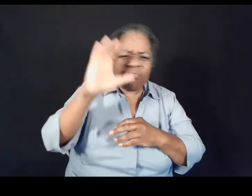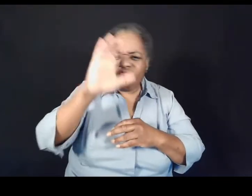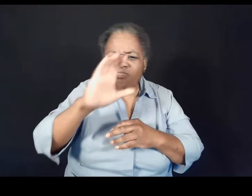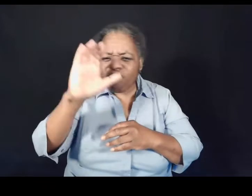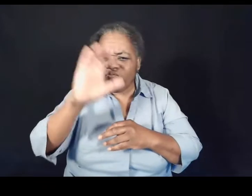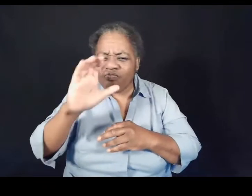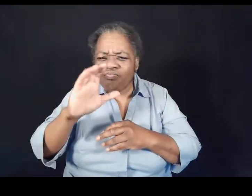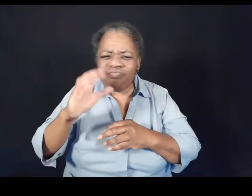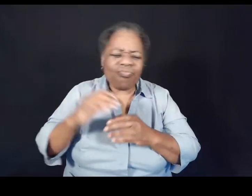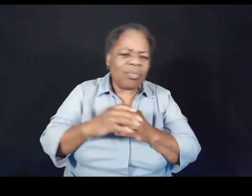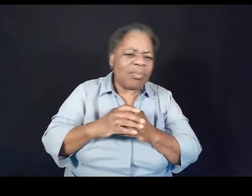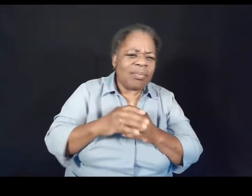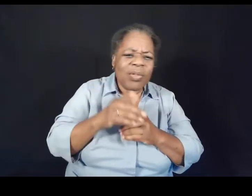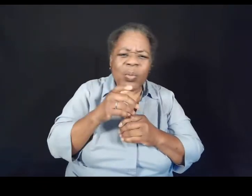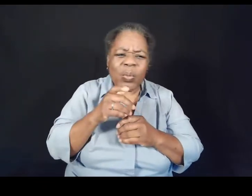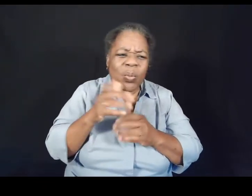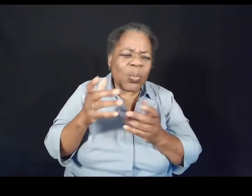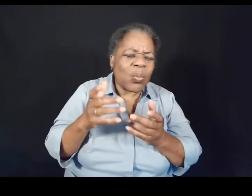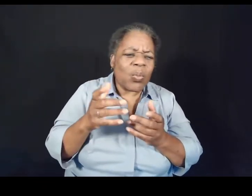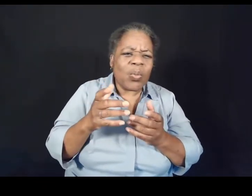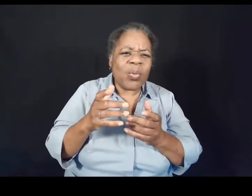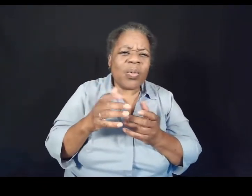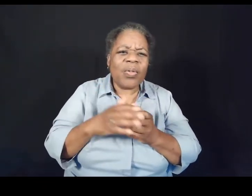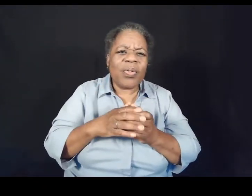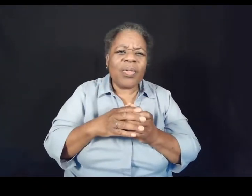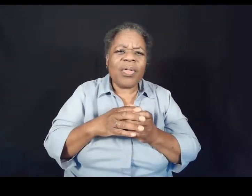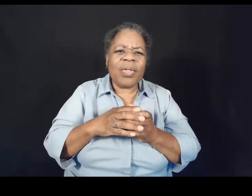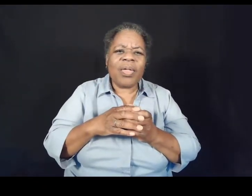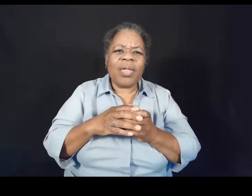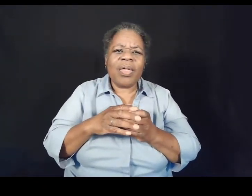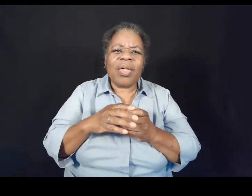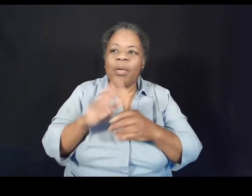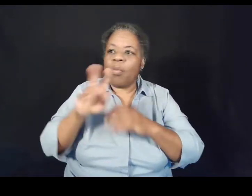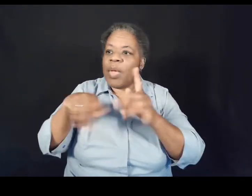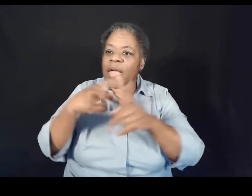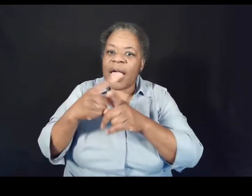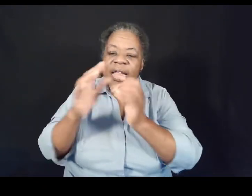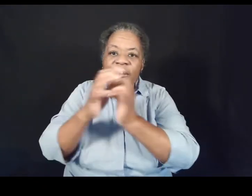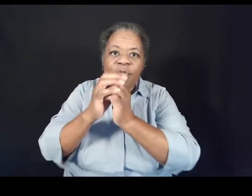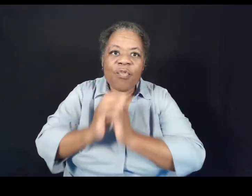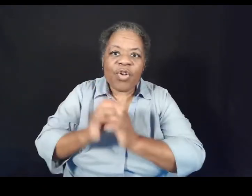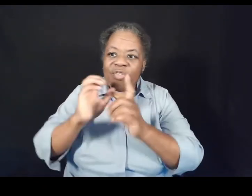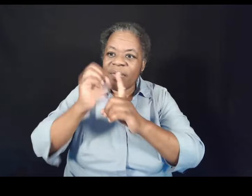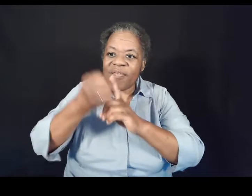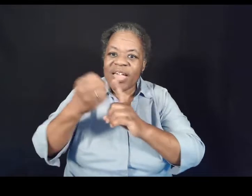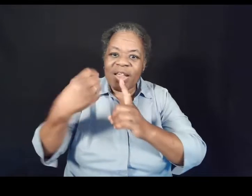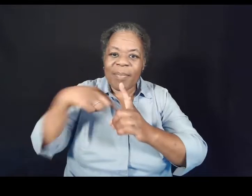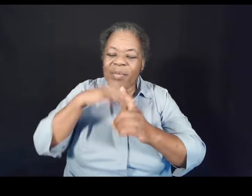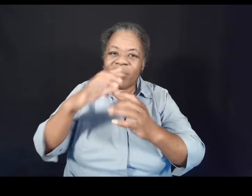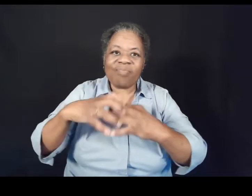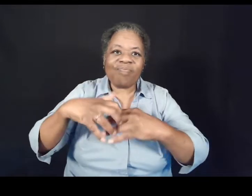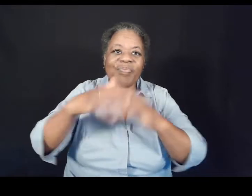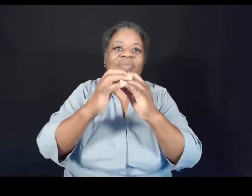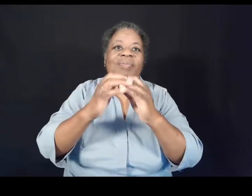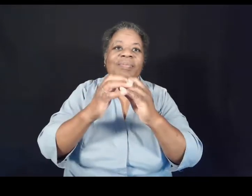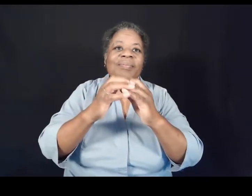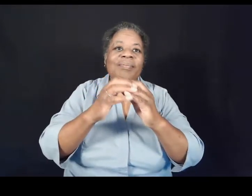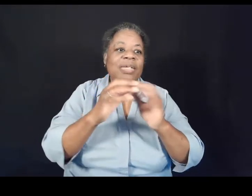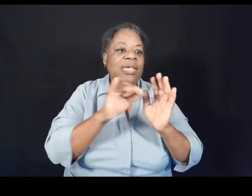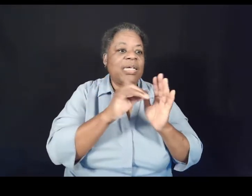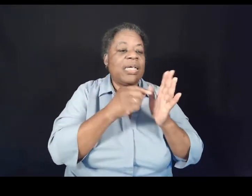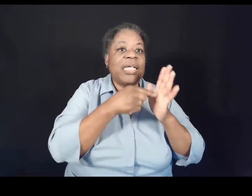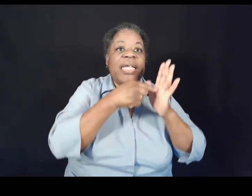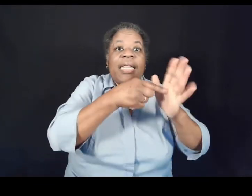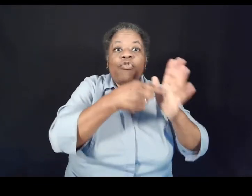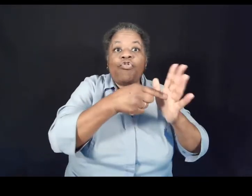a decision, or what type of worship environment we create, or what illustrations or applications